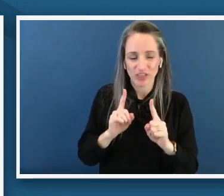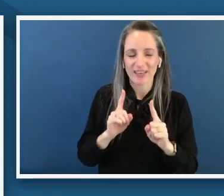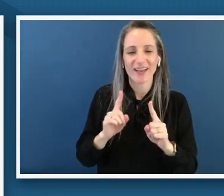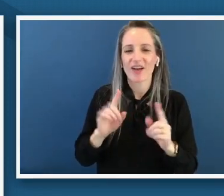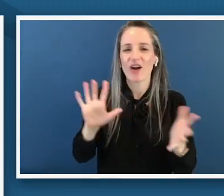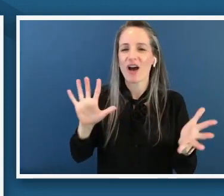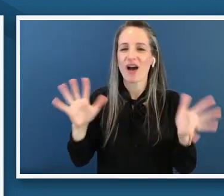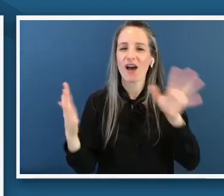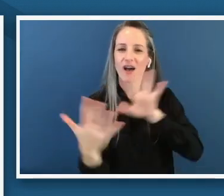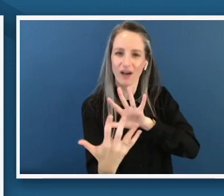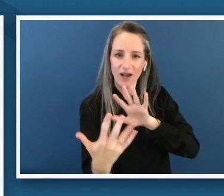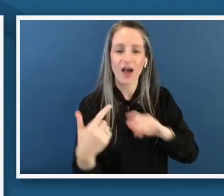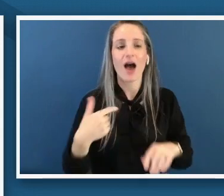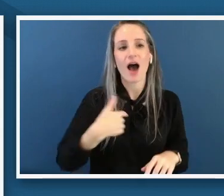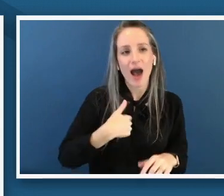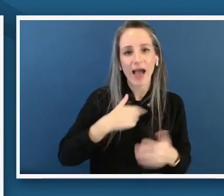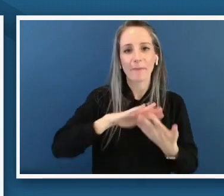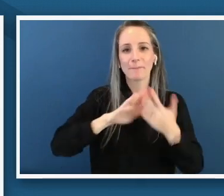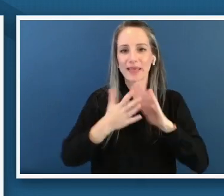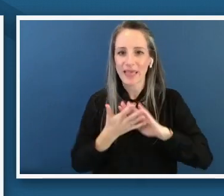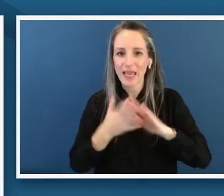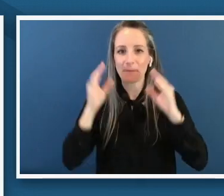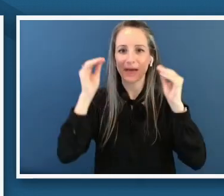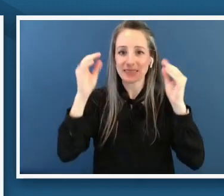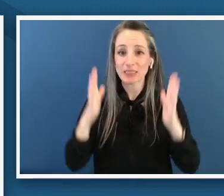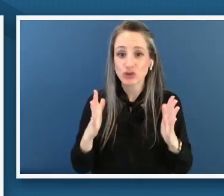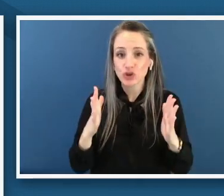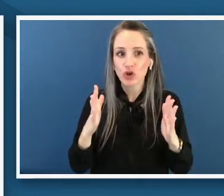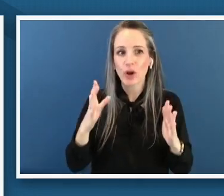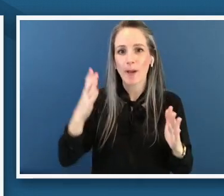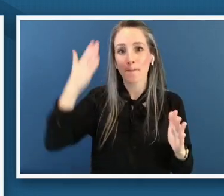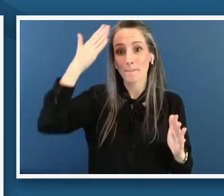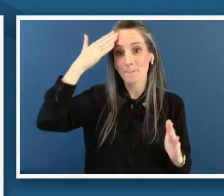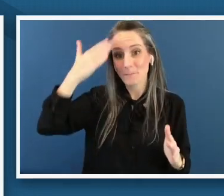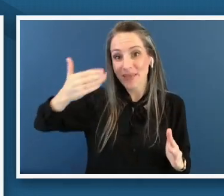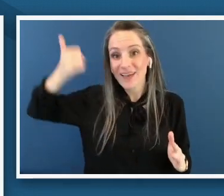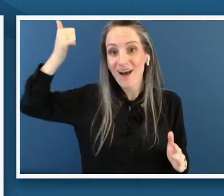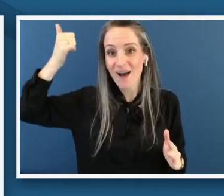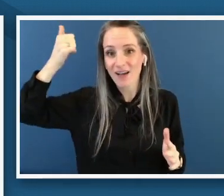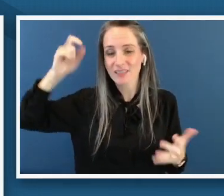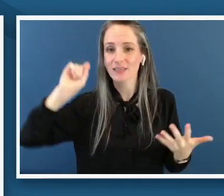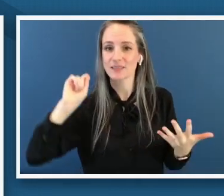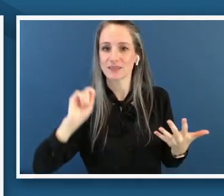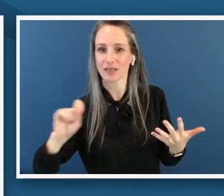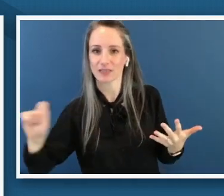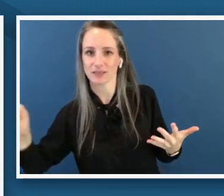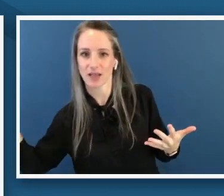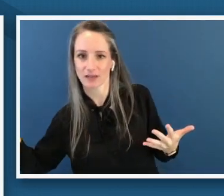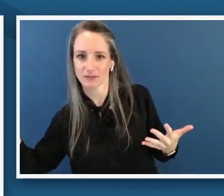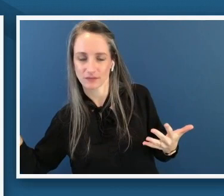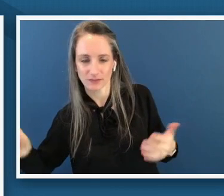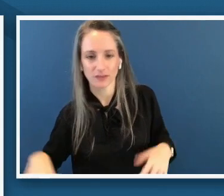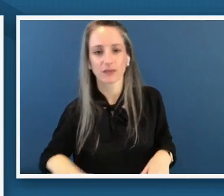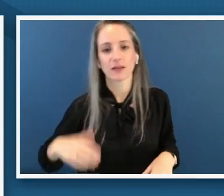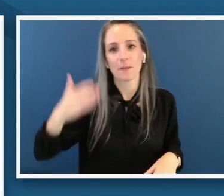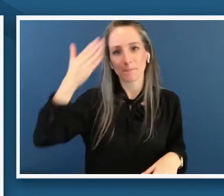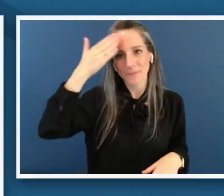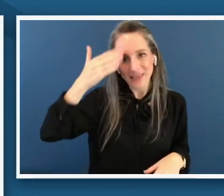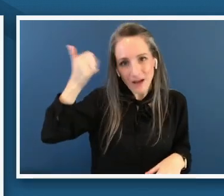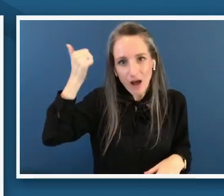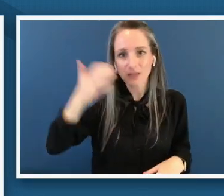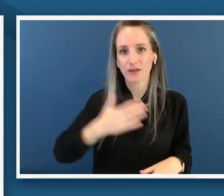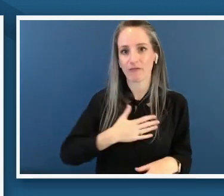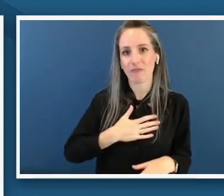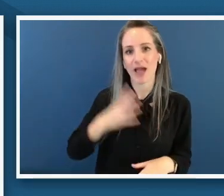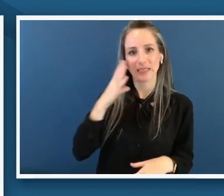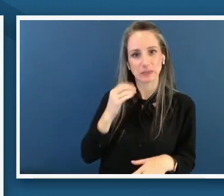I teach my students to be powerful and to have voices because of the experiences we had as children and wanting better